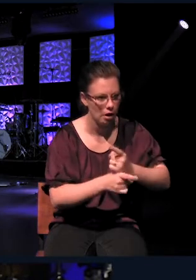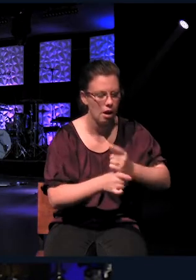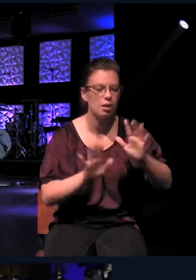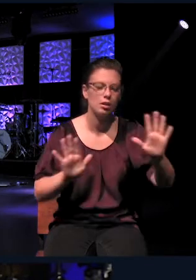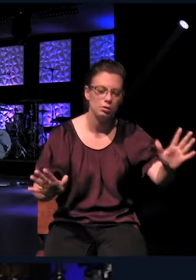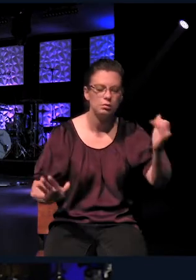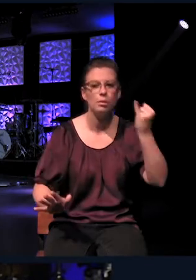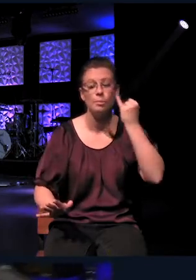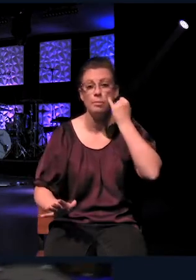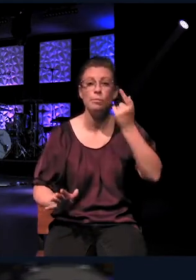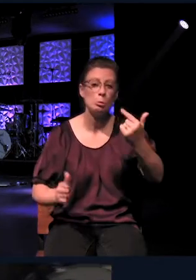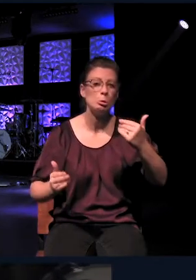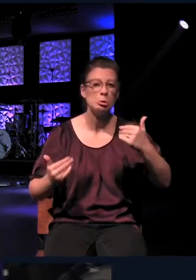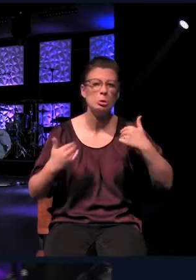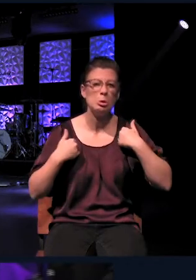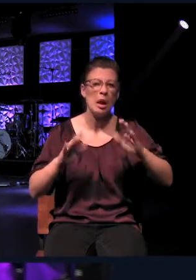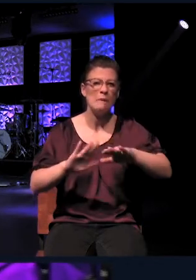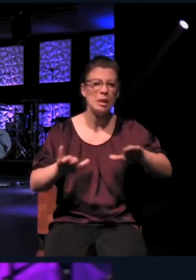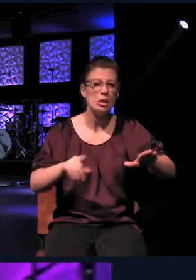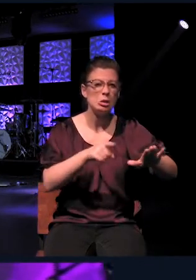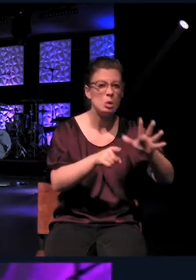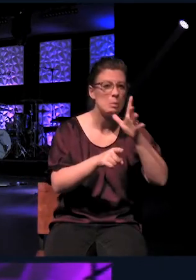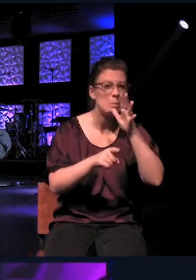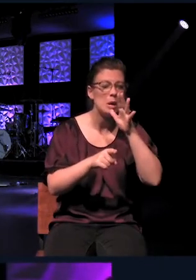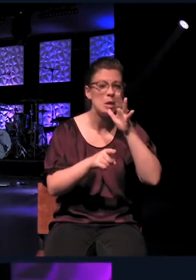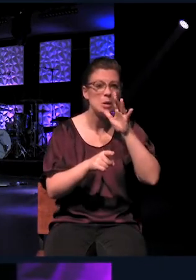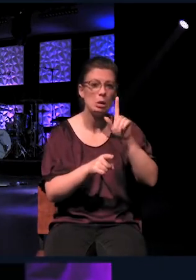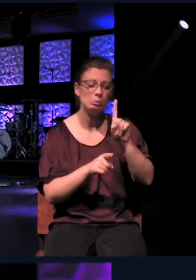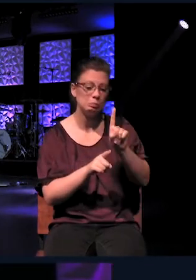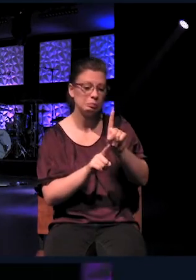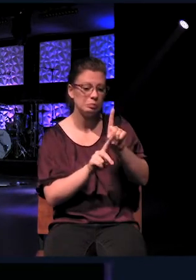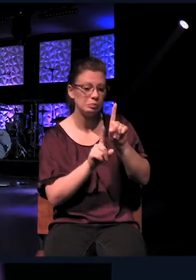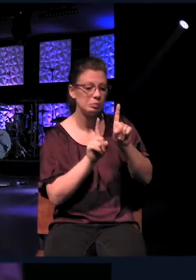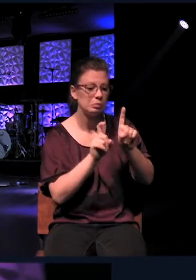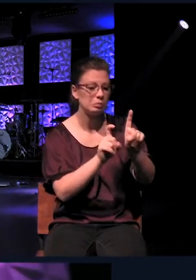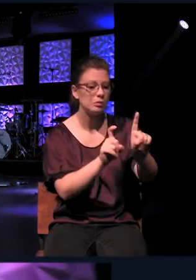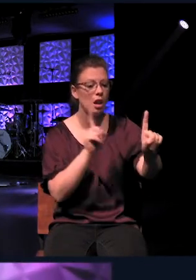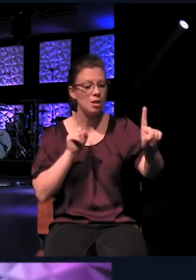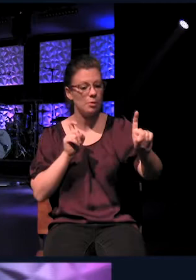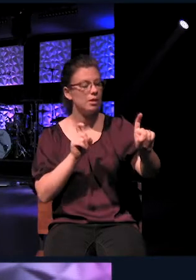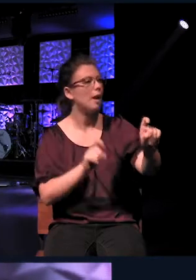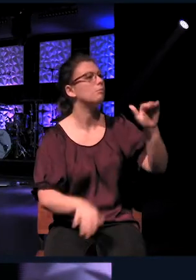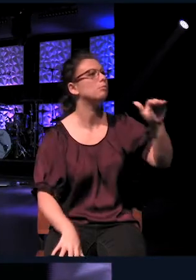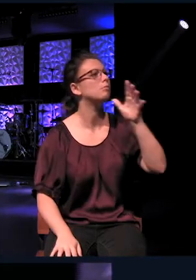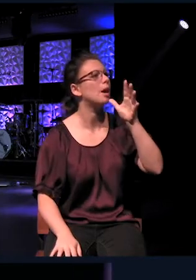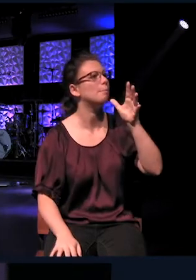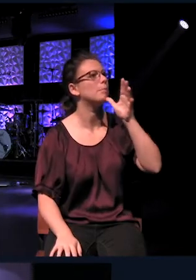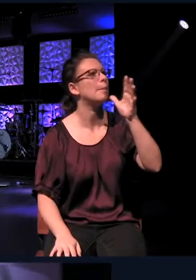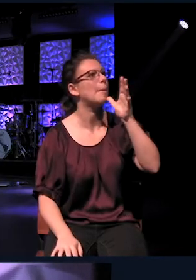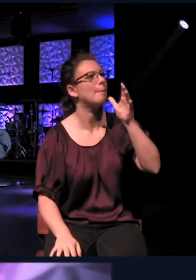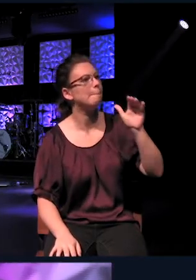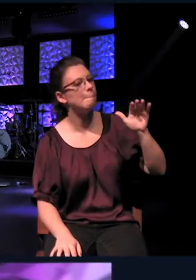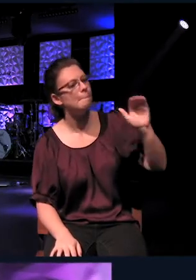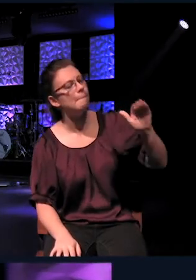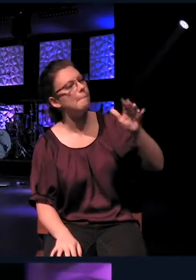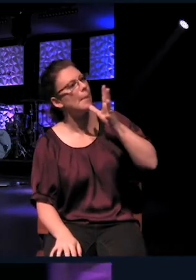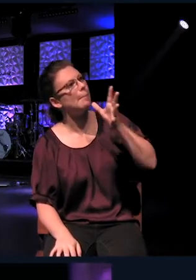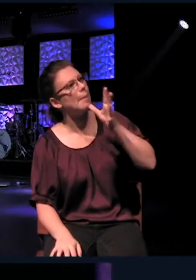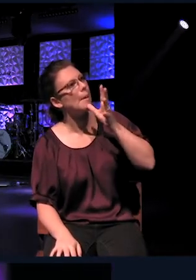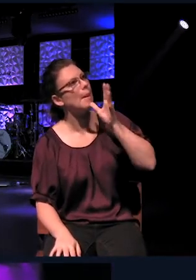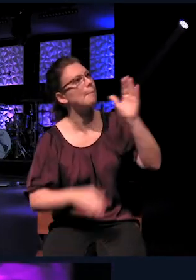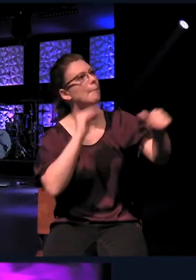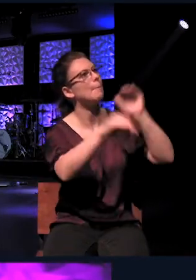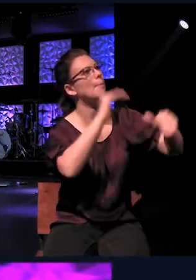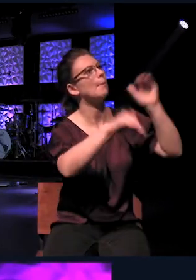and you're walking along and all you hear behind you is mom, mom, mom, mom, mom, mom, mom, mom,